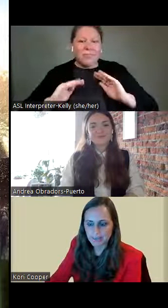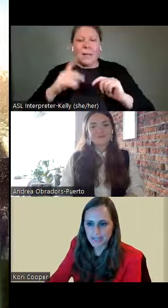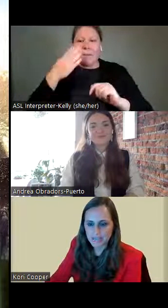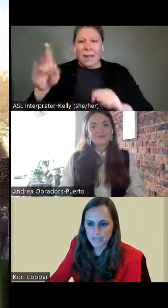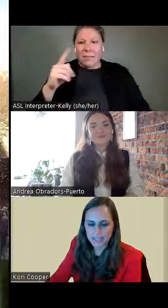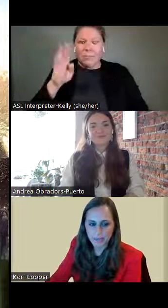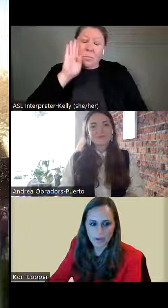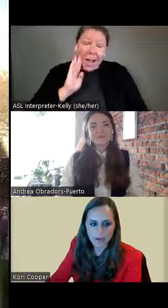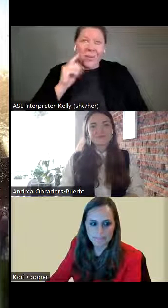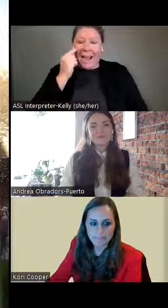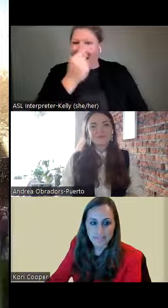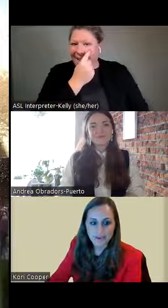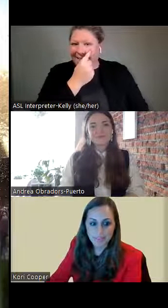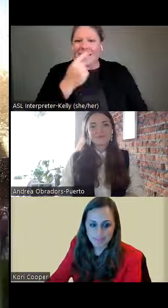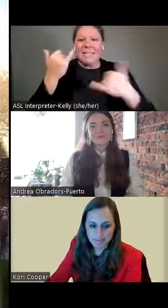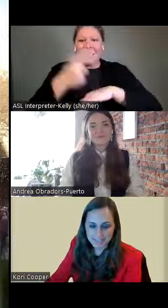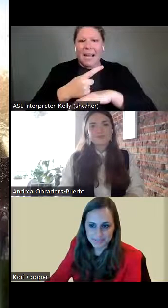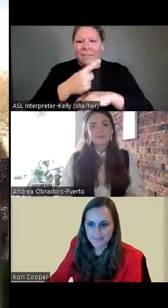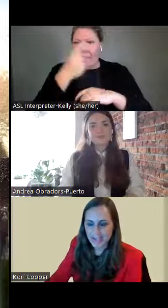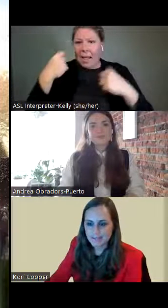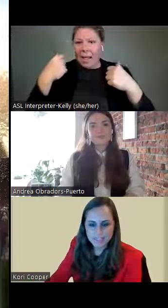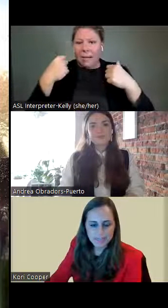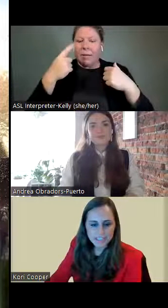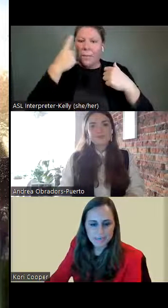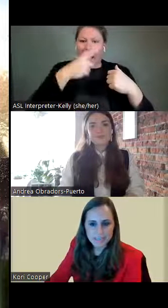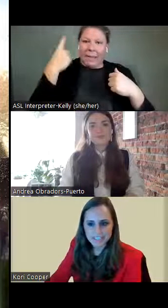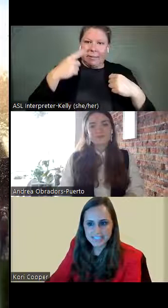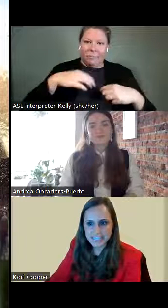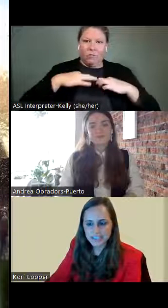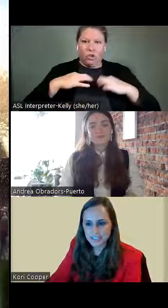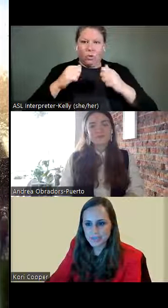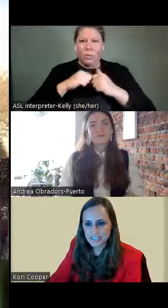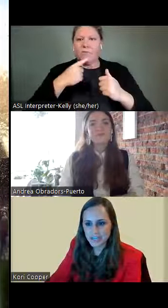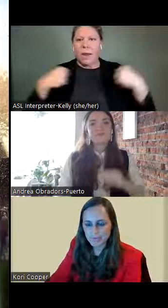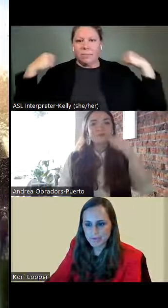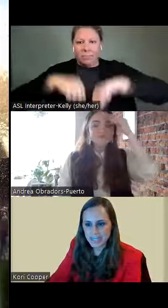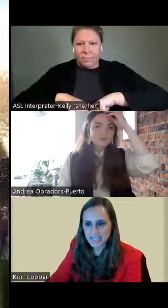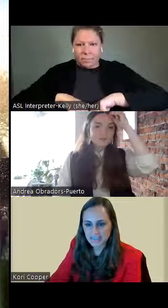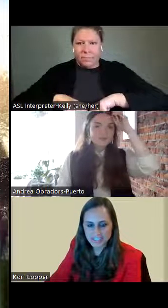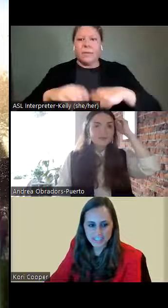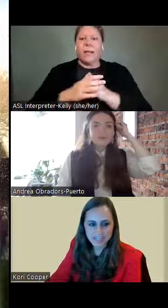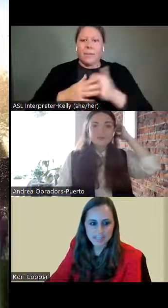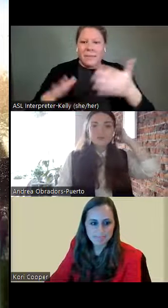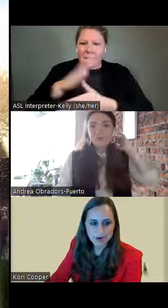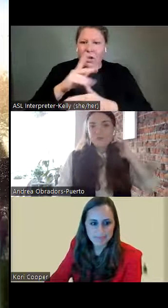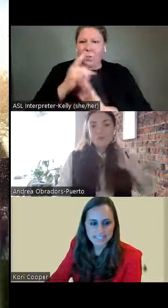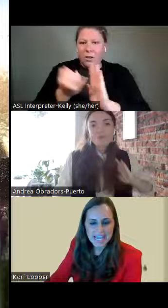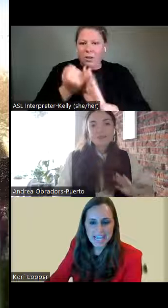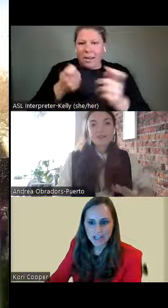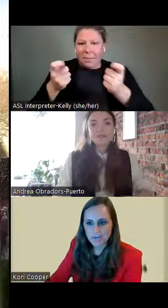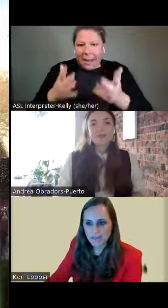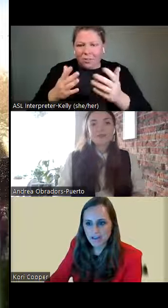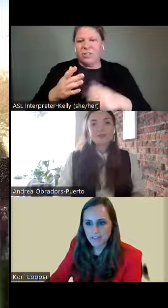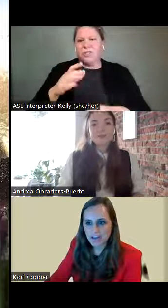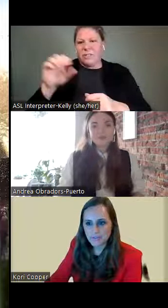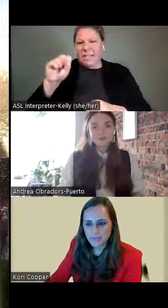black blouse with a red blazer. I'm a senior project manager at Seattle Children's in our Improvement and Innovation department. And